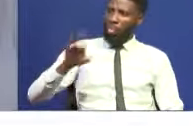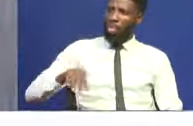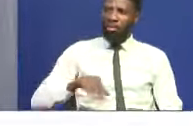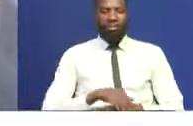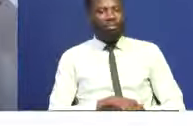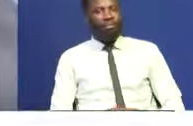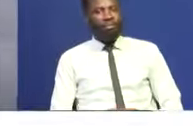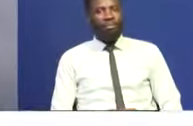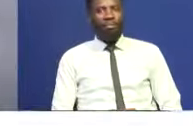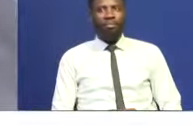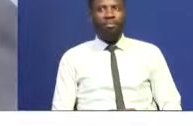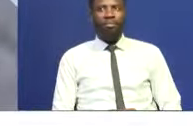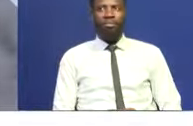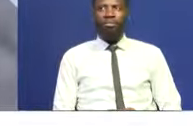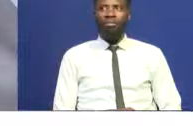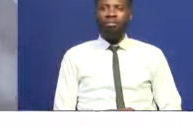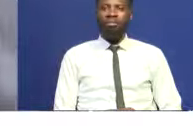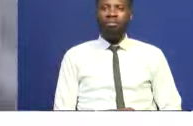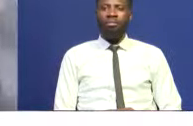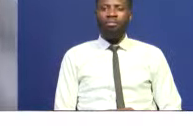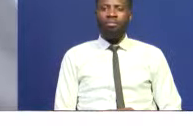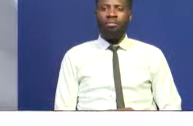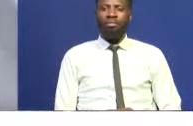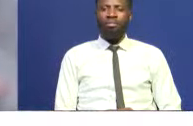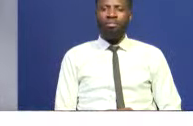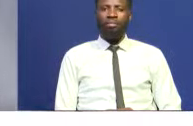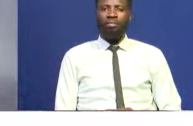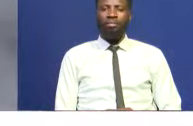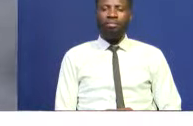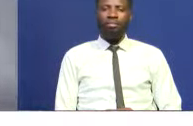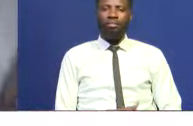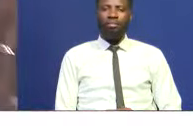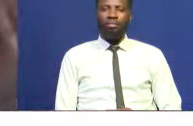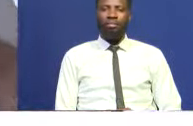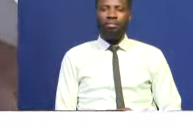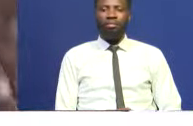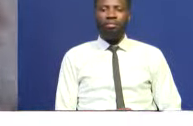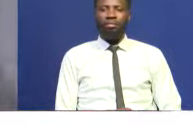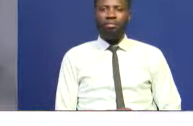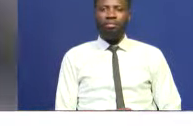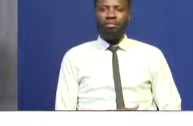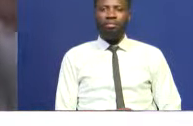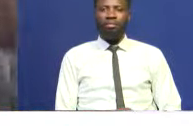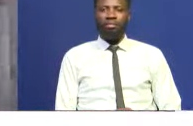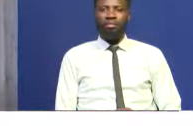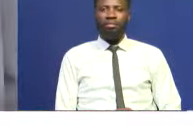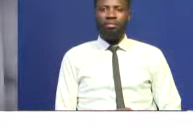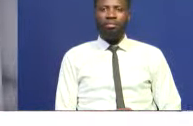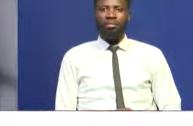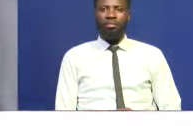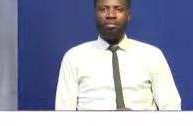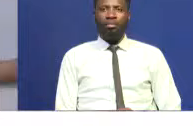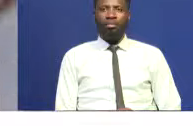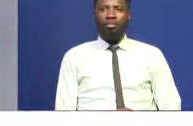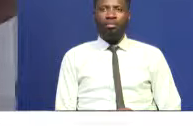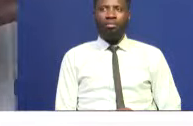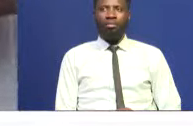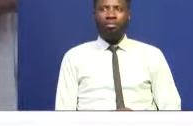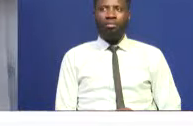wawili tulianzia aje our relationship. Tulikuwa tuna communicate kwa